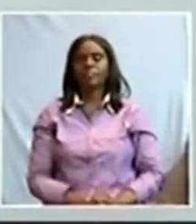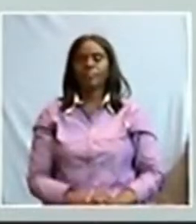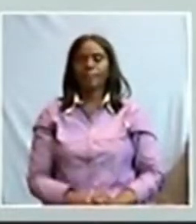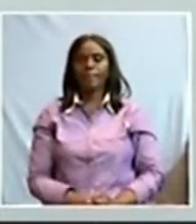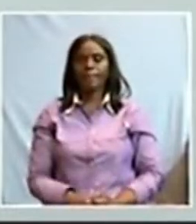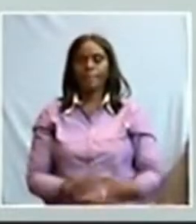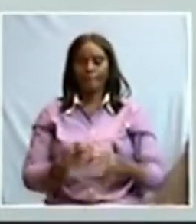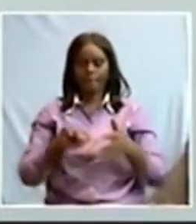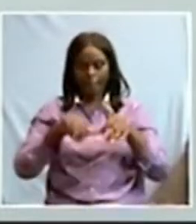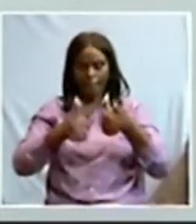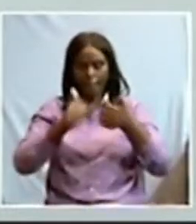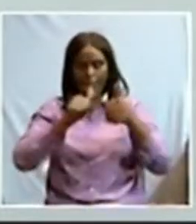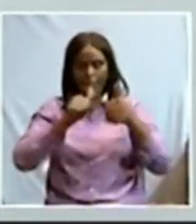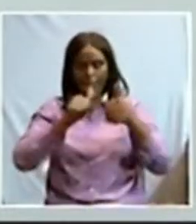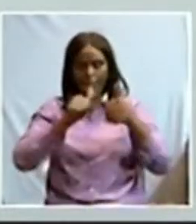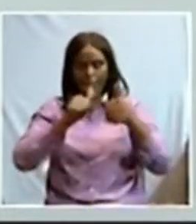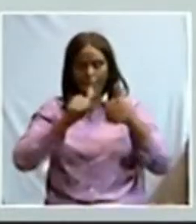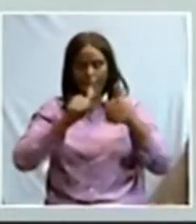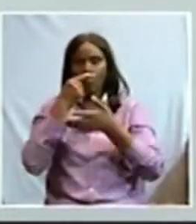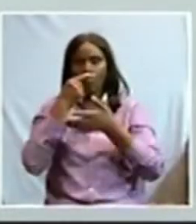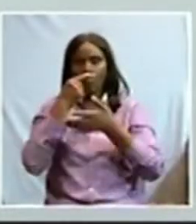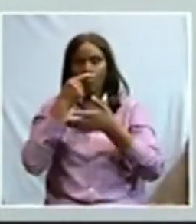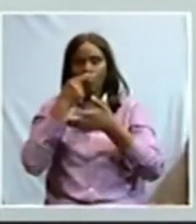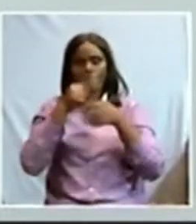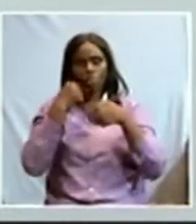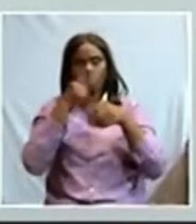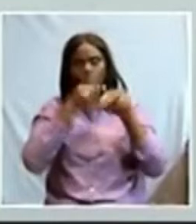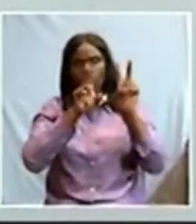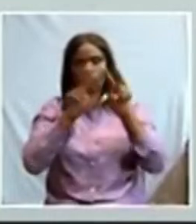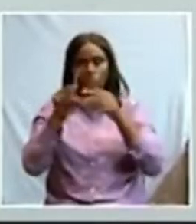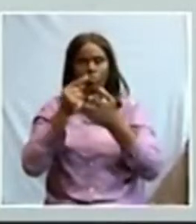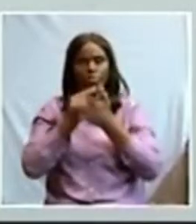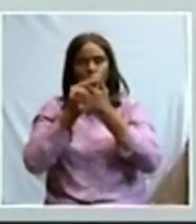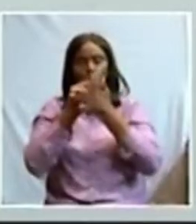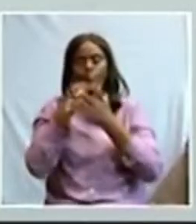How do you monitor grants? Who monitors grants?